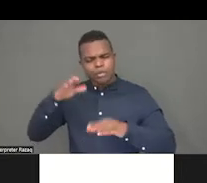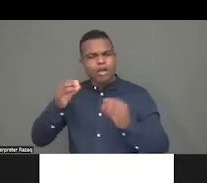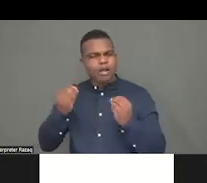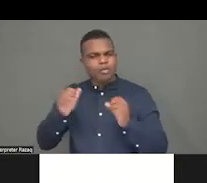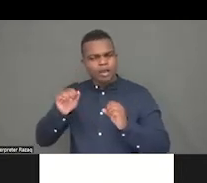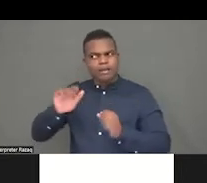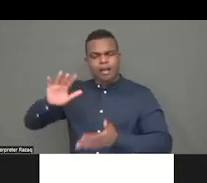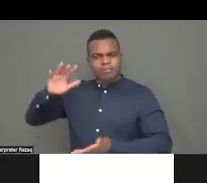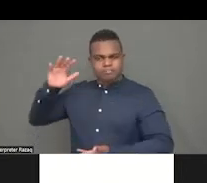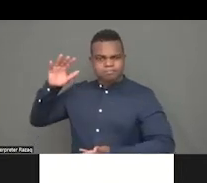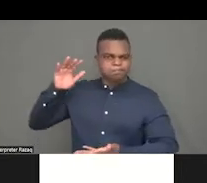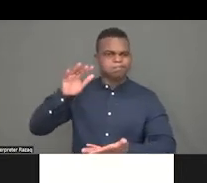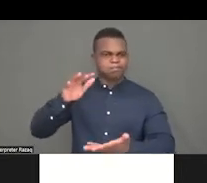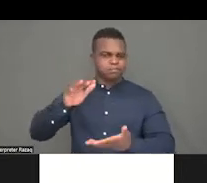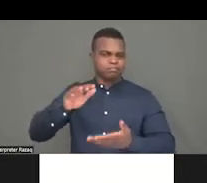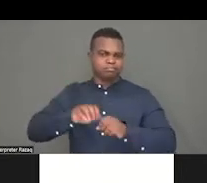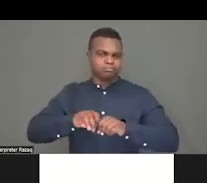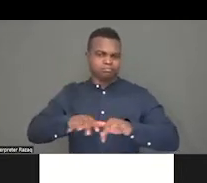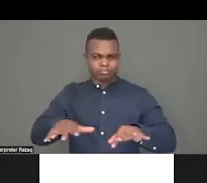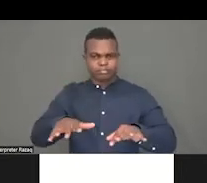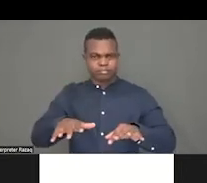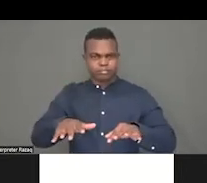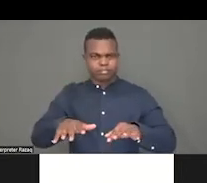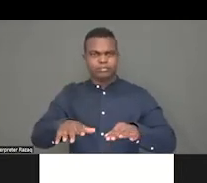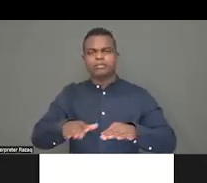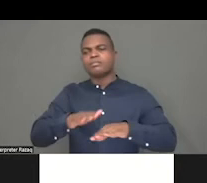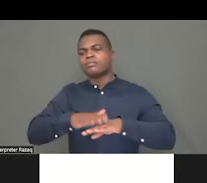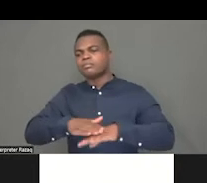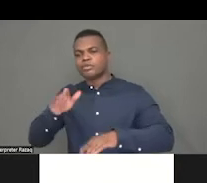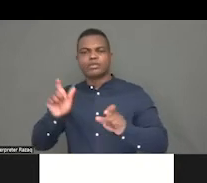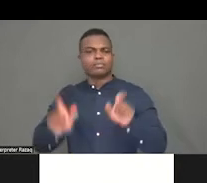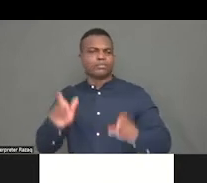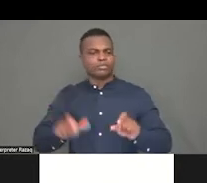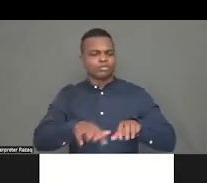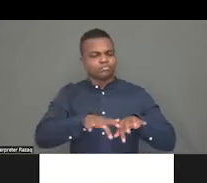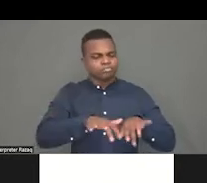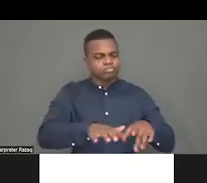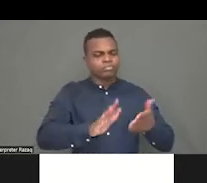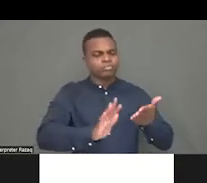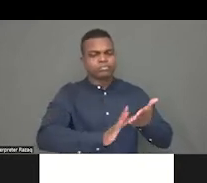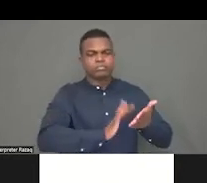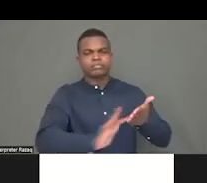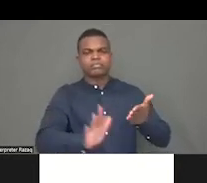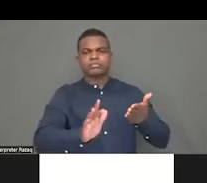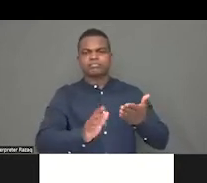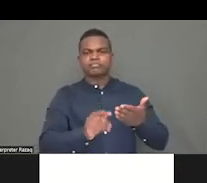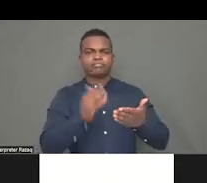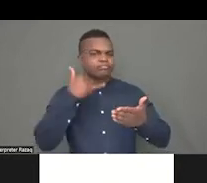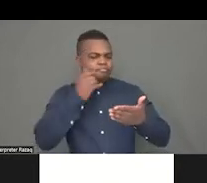then what we look into is also what's the practice, what is the